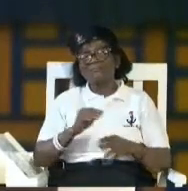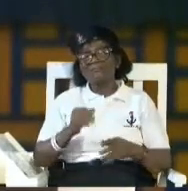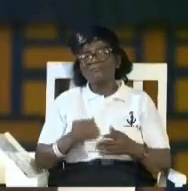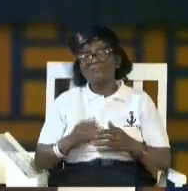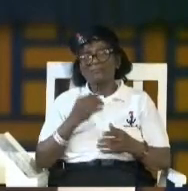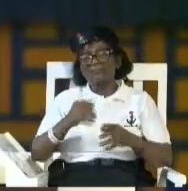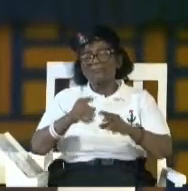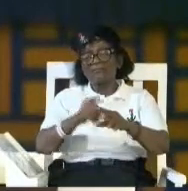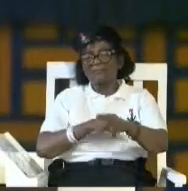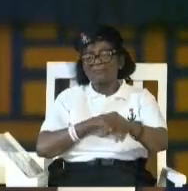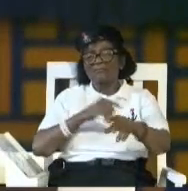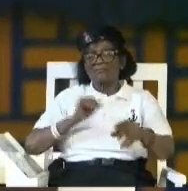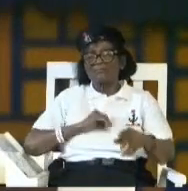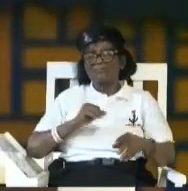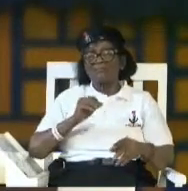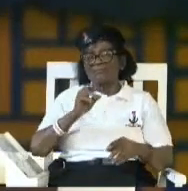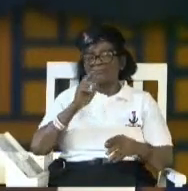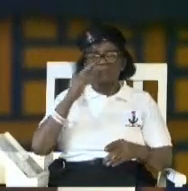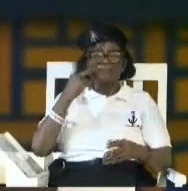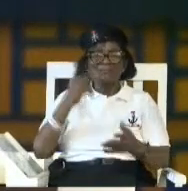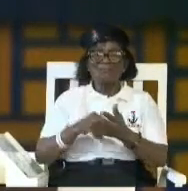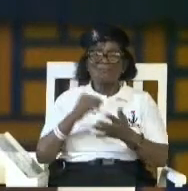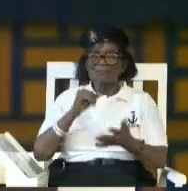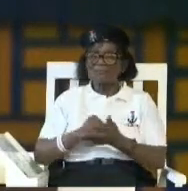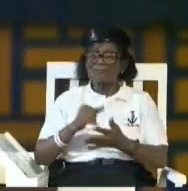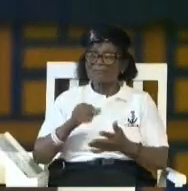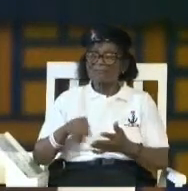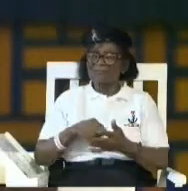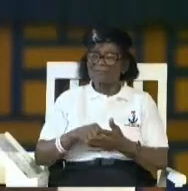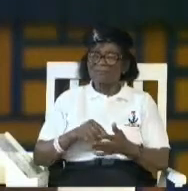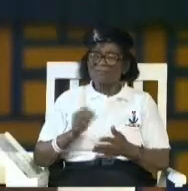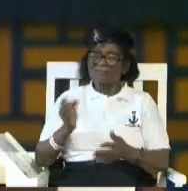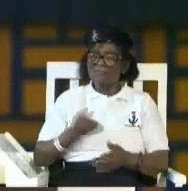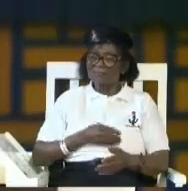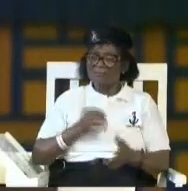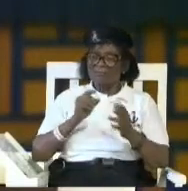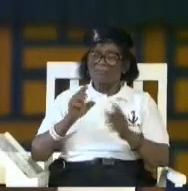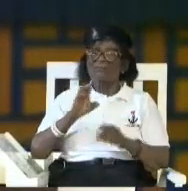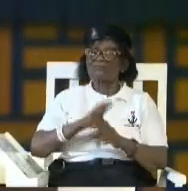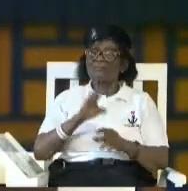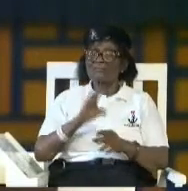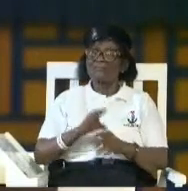This is our church. At Ebute Metta, that's the altar.